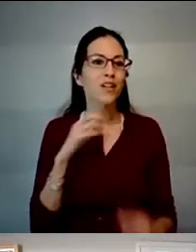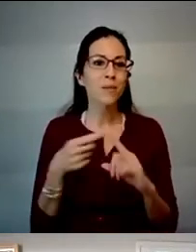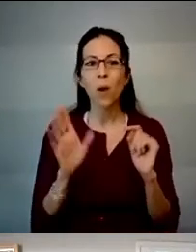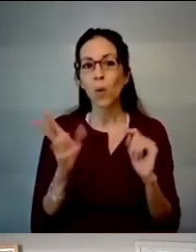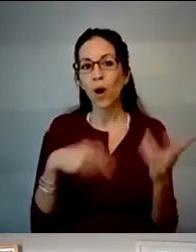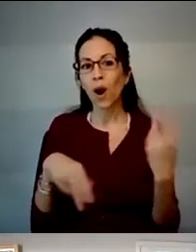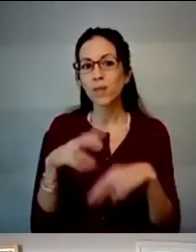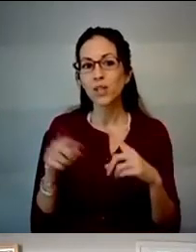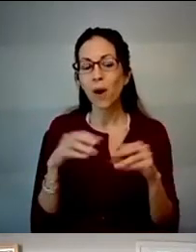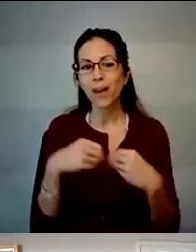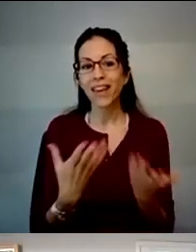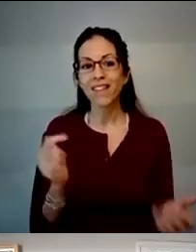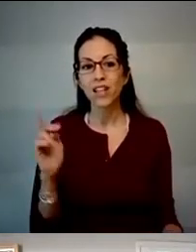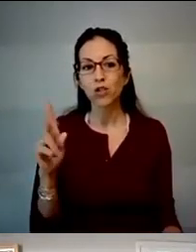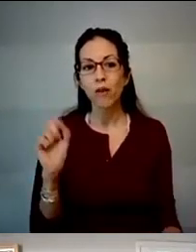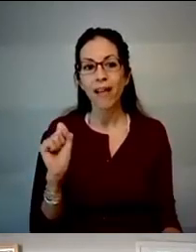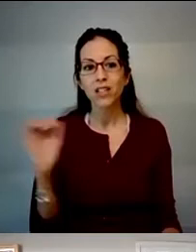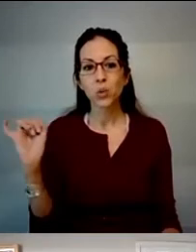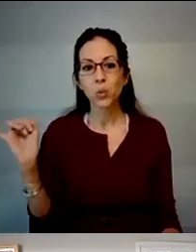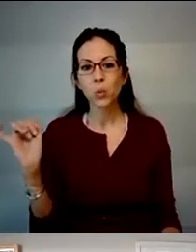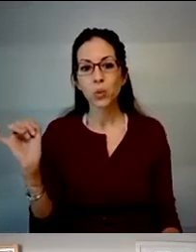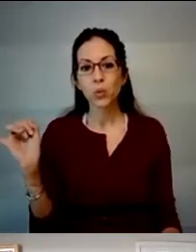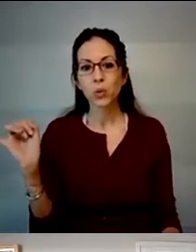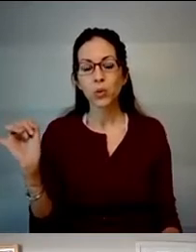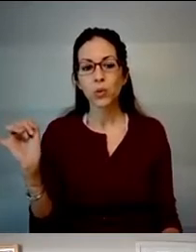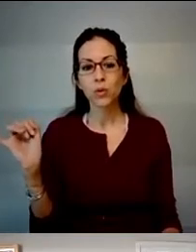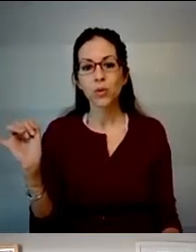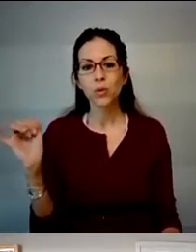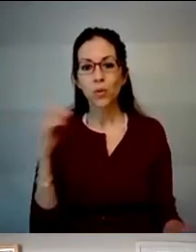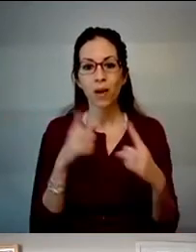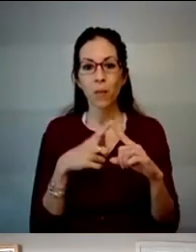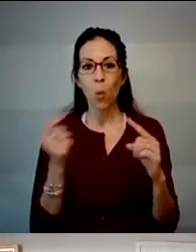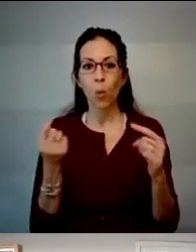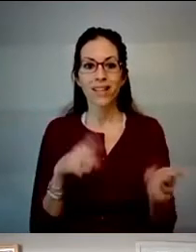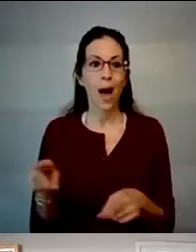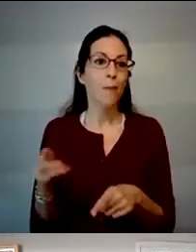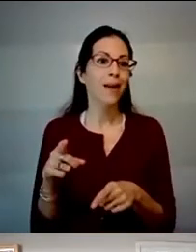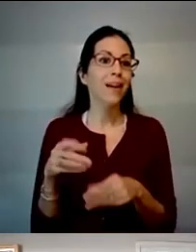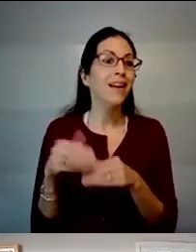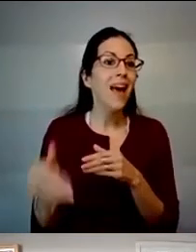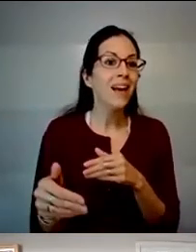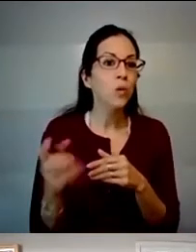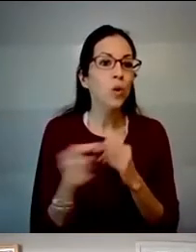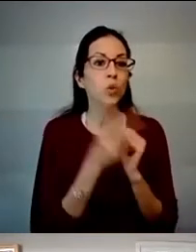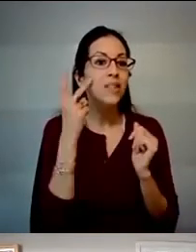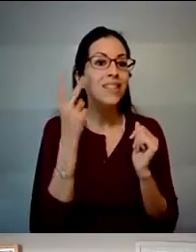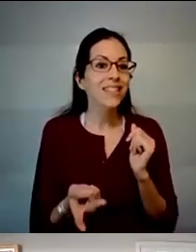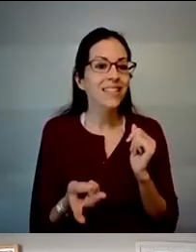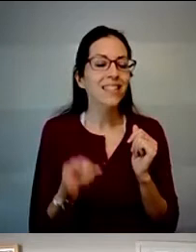and especially if you think about what's happening next, what you've been seeing and how that's shifting.